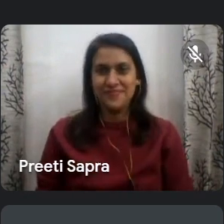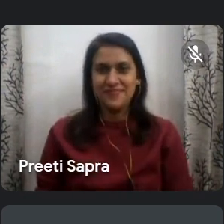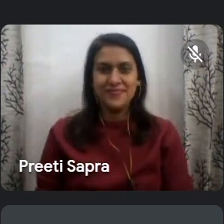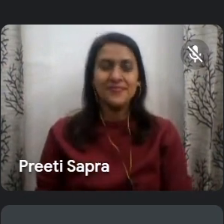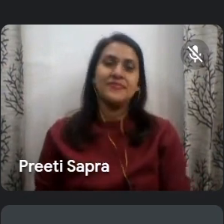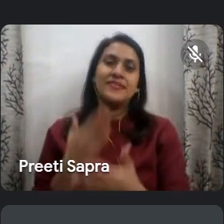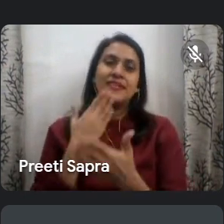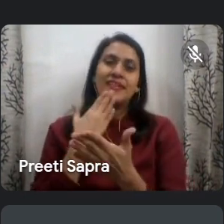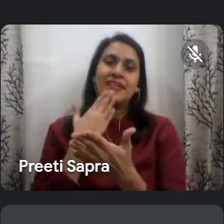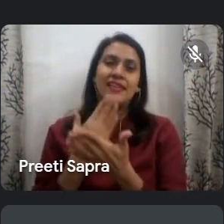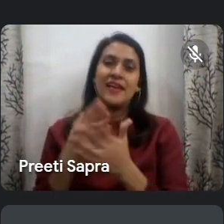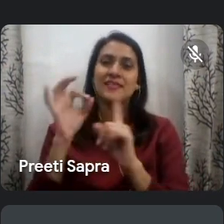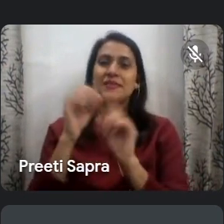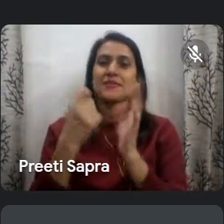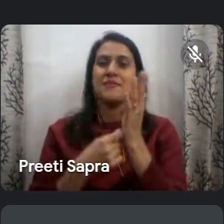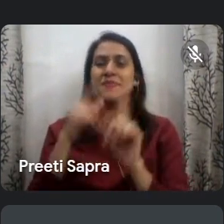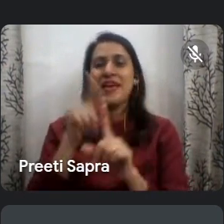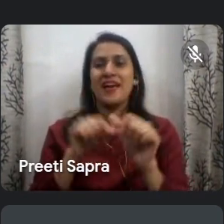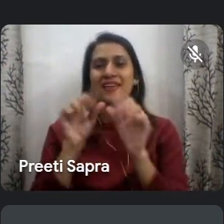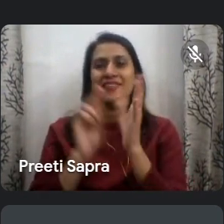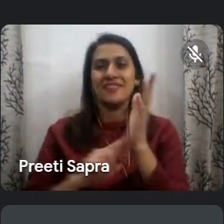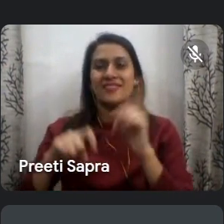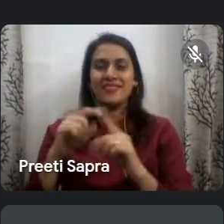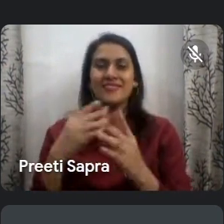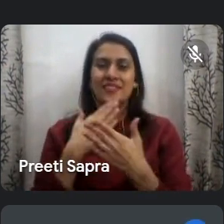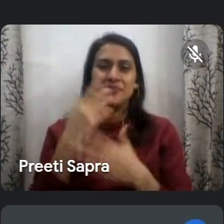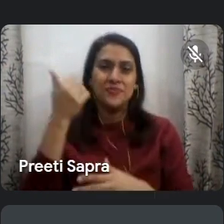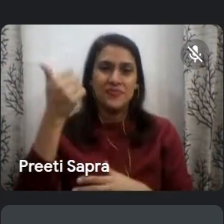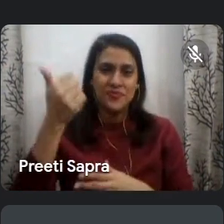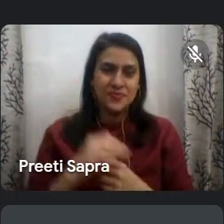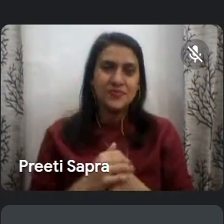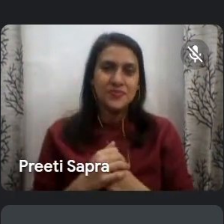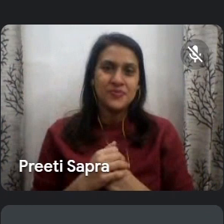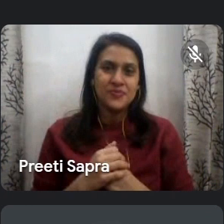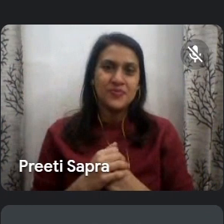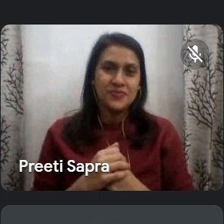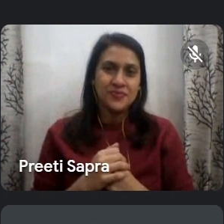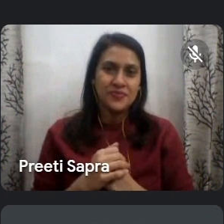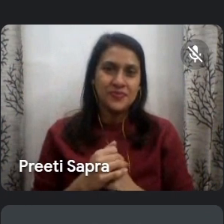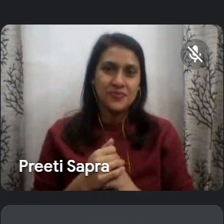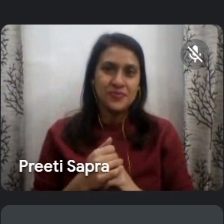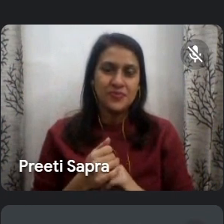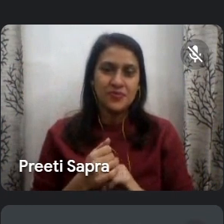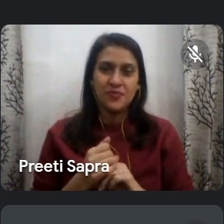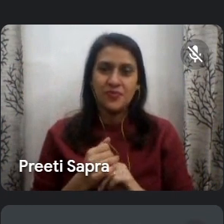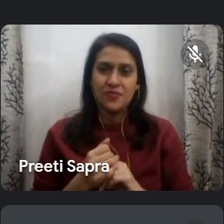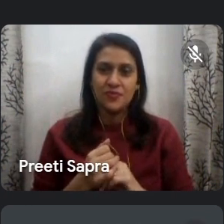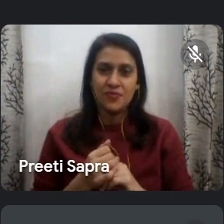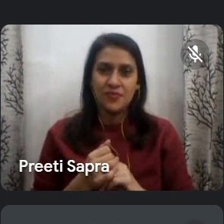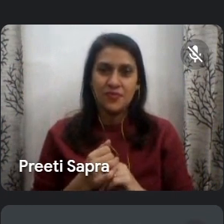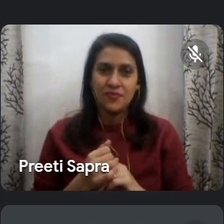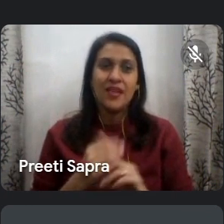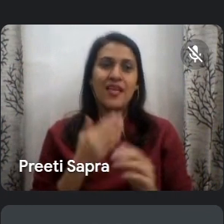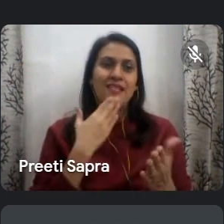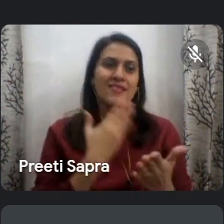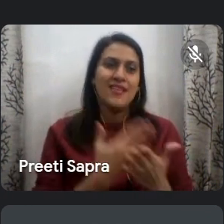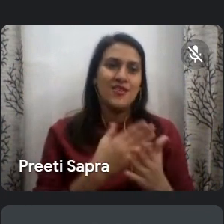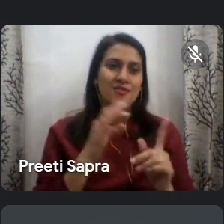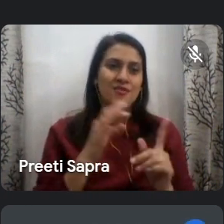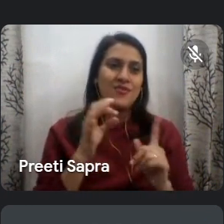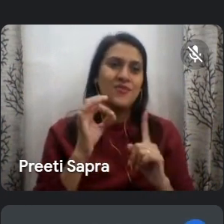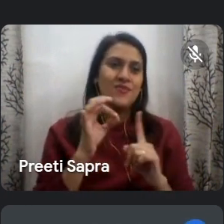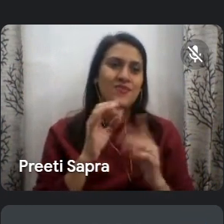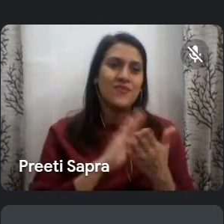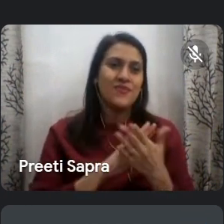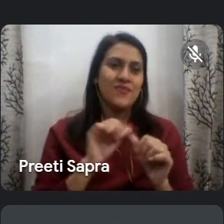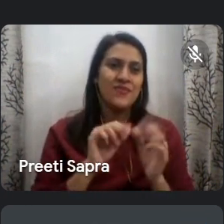Thanks, Priyank. Yes, we have a question. Thank you, Mr. Pani, for the question. Yeah,